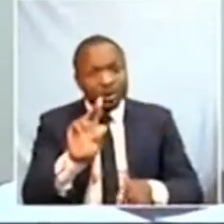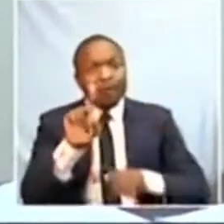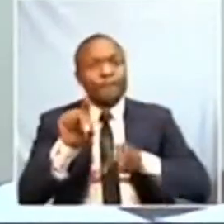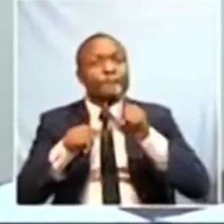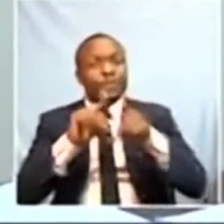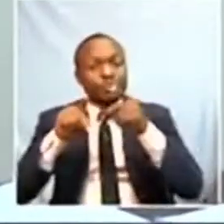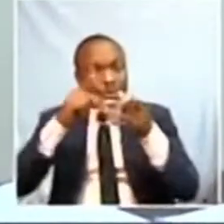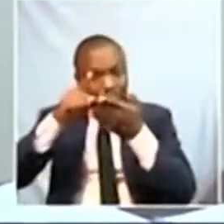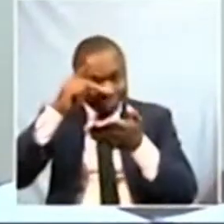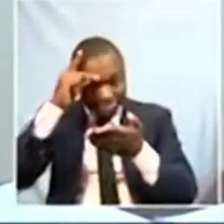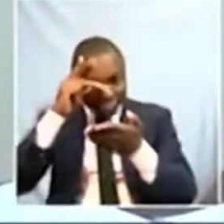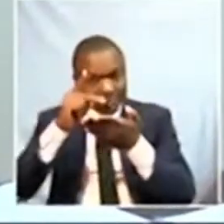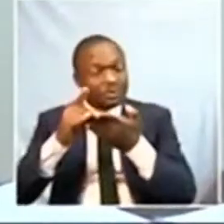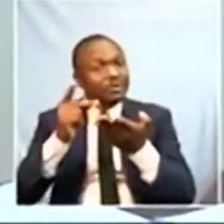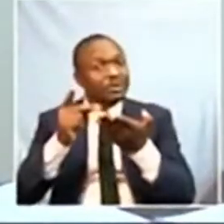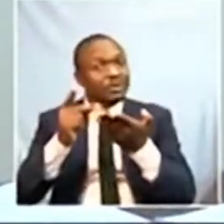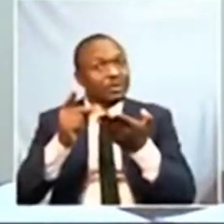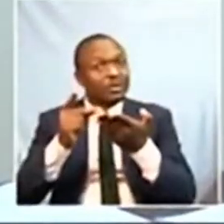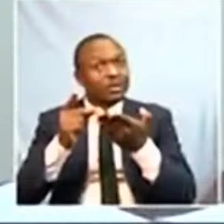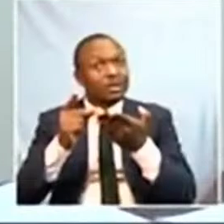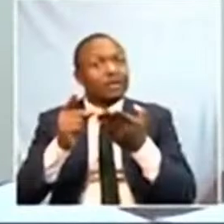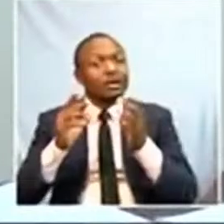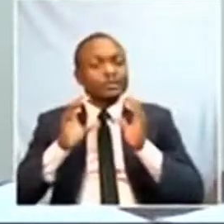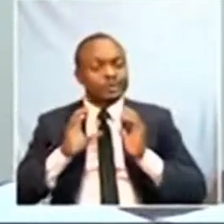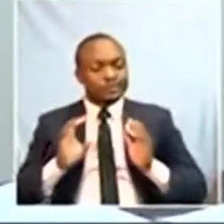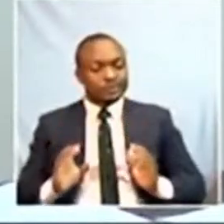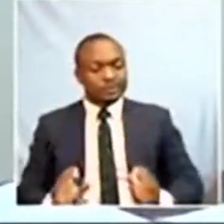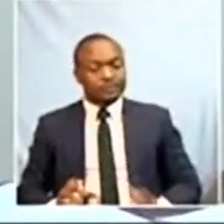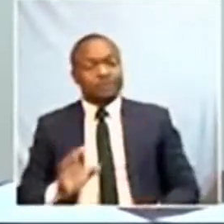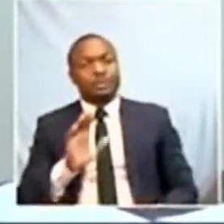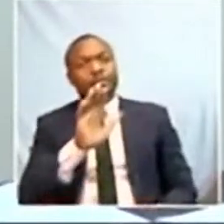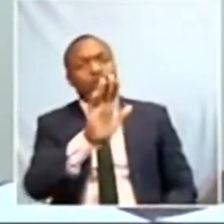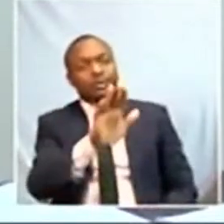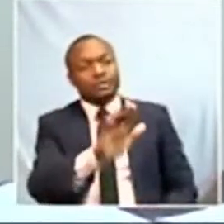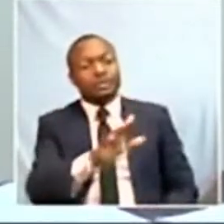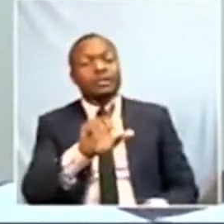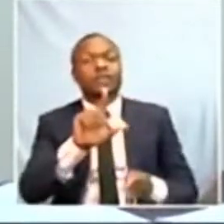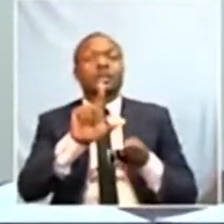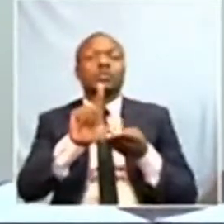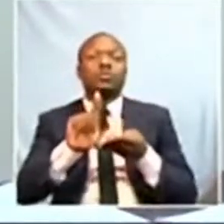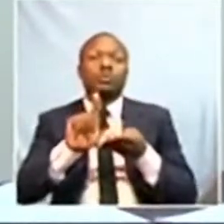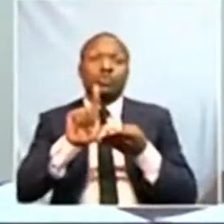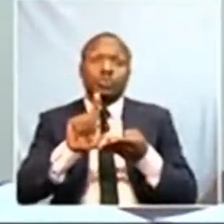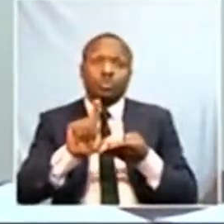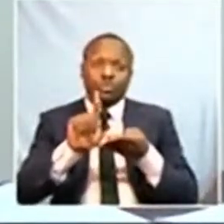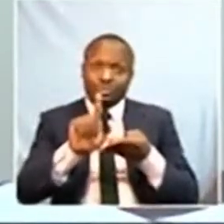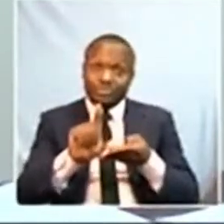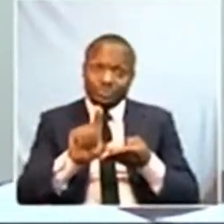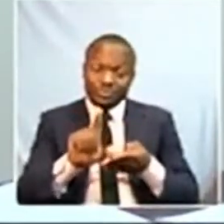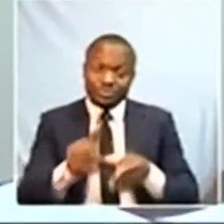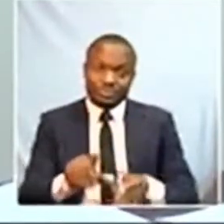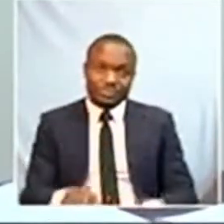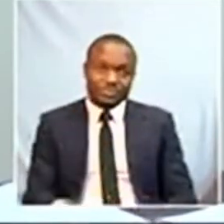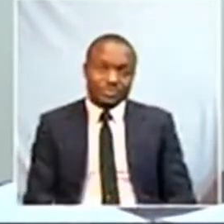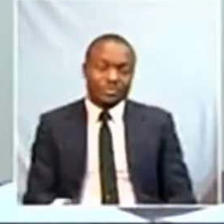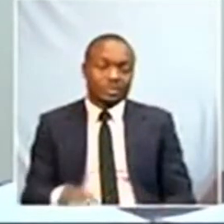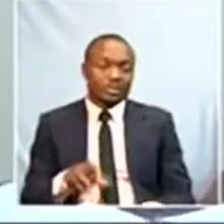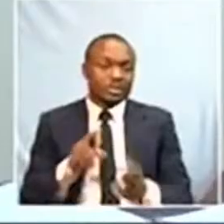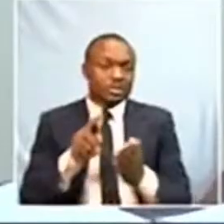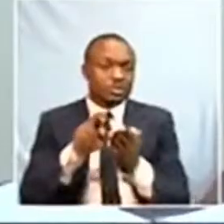pupils, our ordinary citizens in Lukulu, the